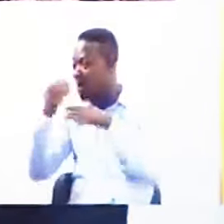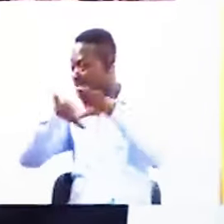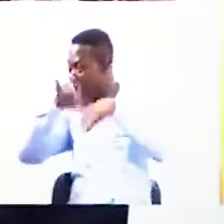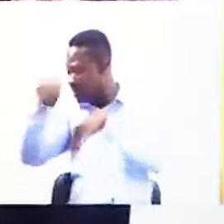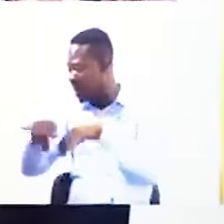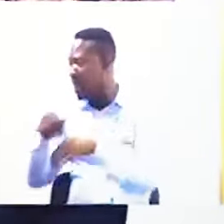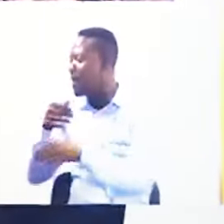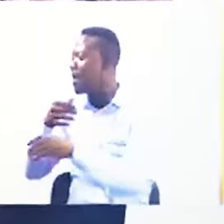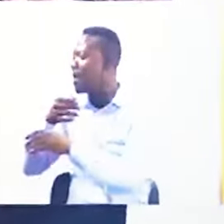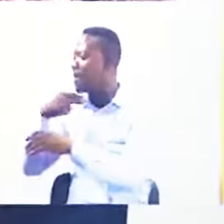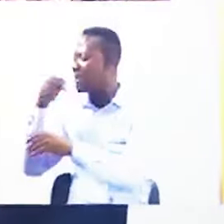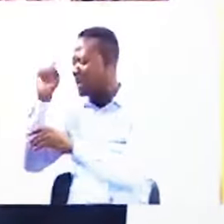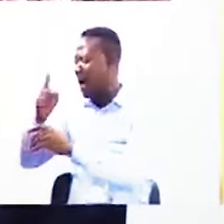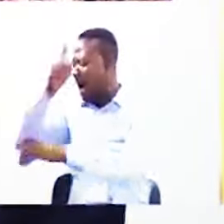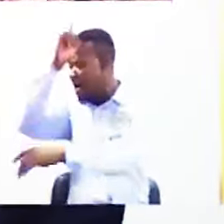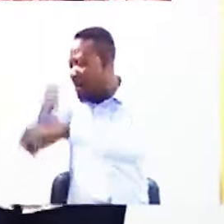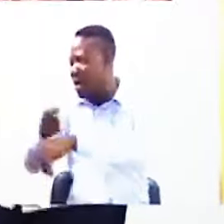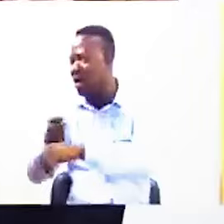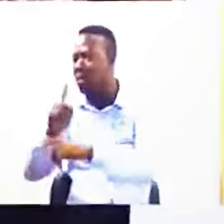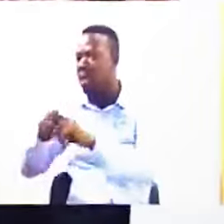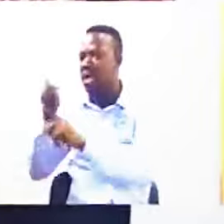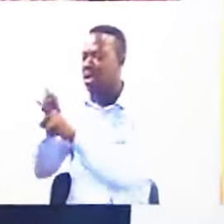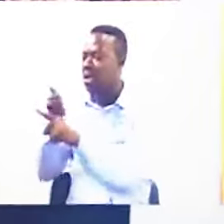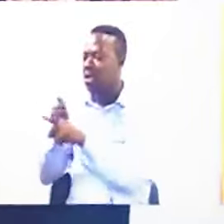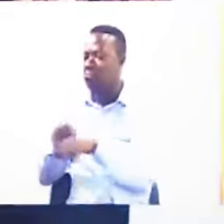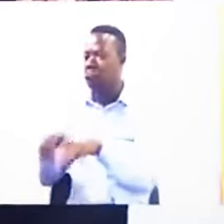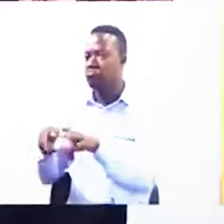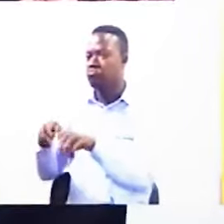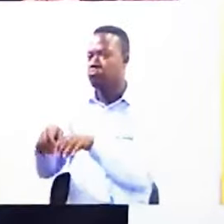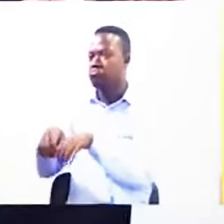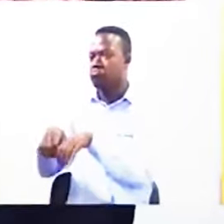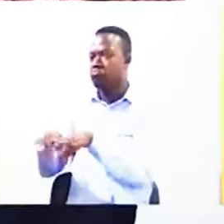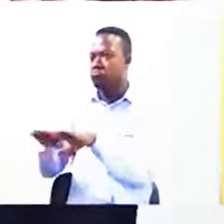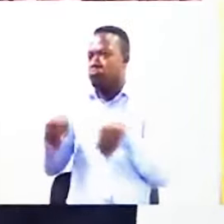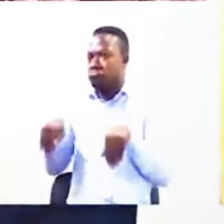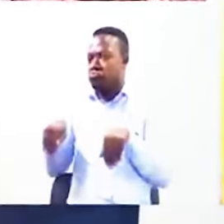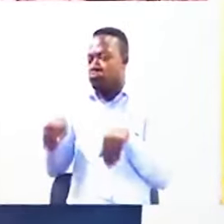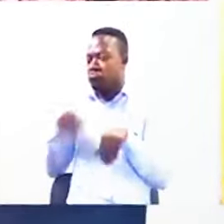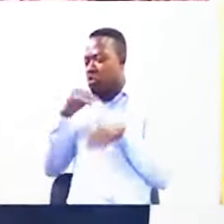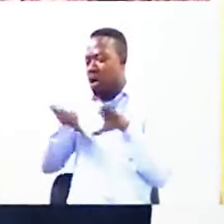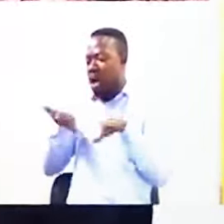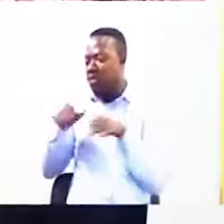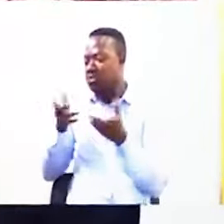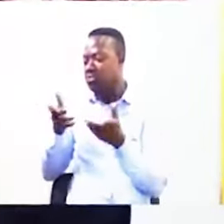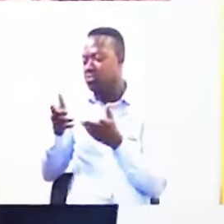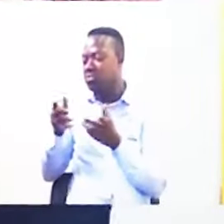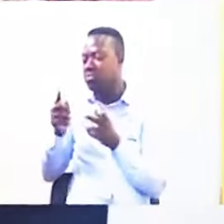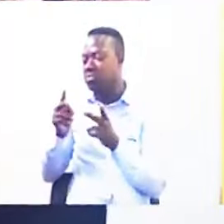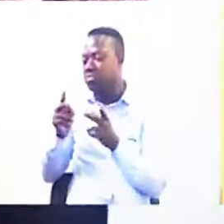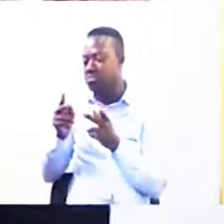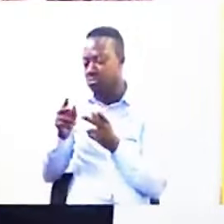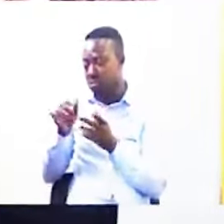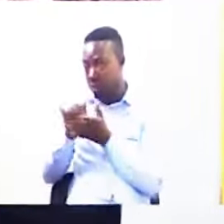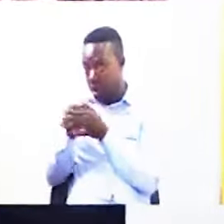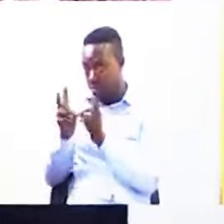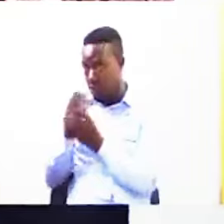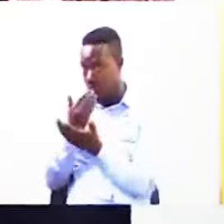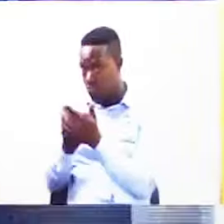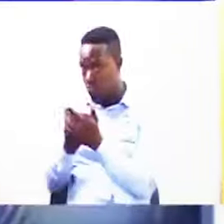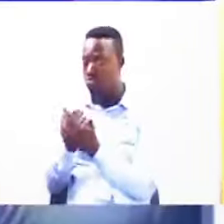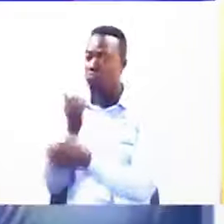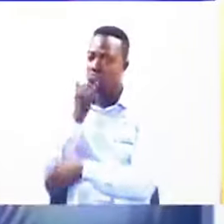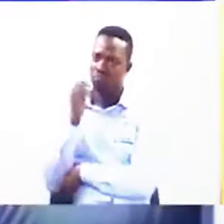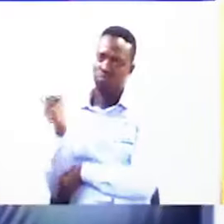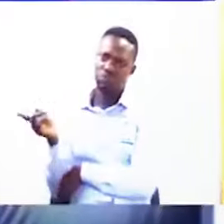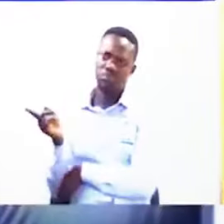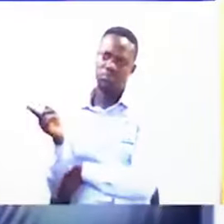bi boni e koso a wonhuye se ne beya ebeboa won nanso na asore no enkoyi. But you see, this is not